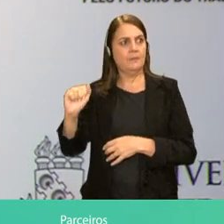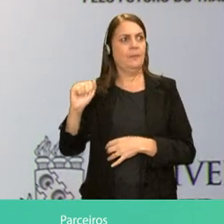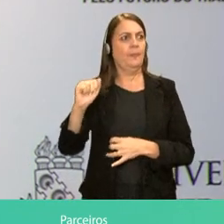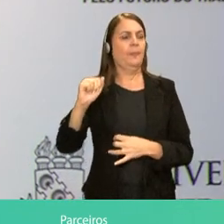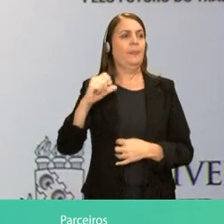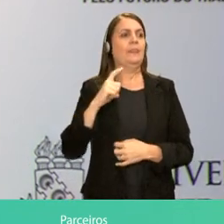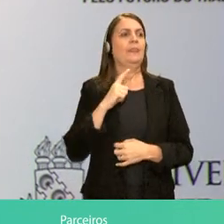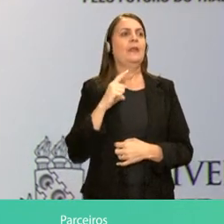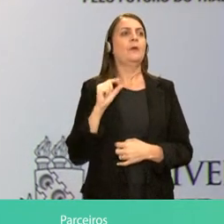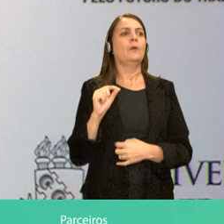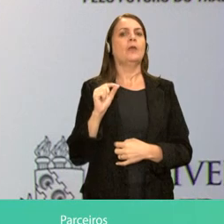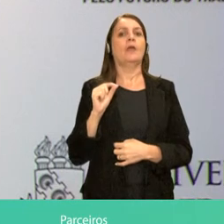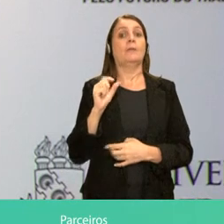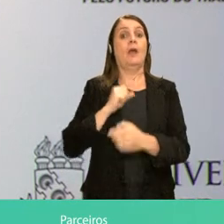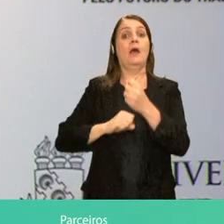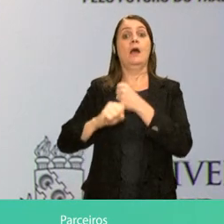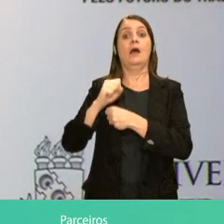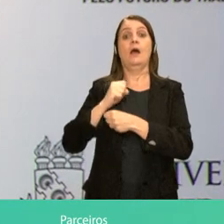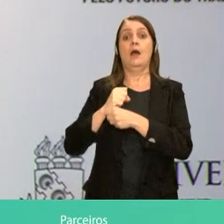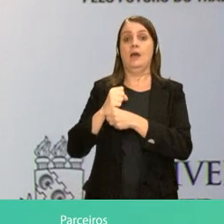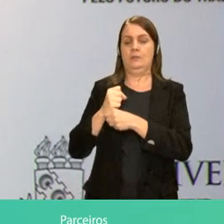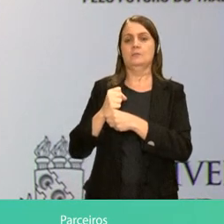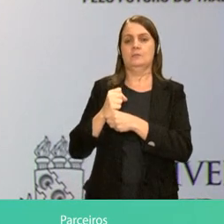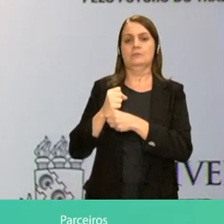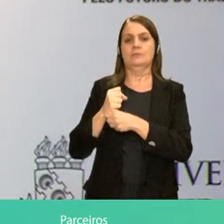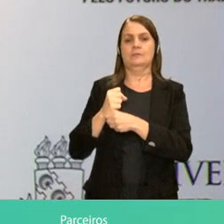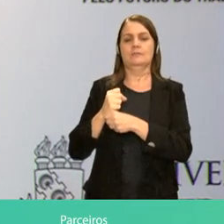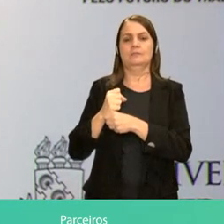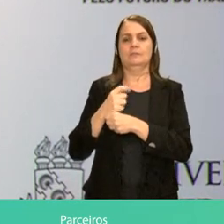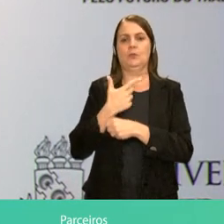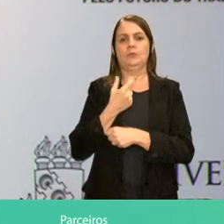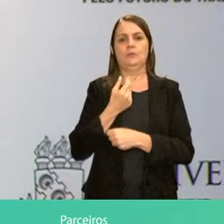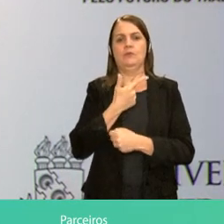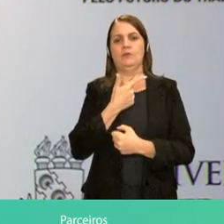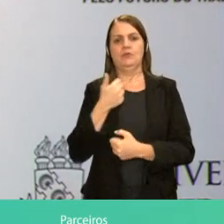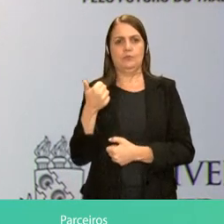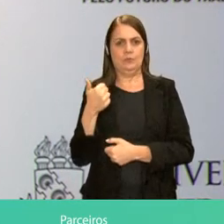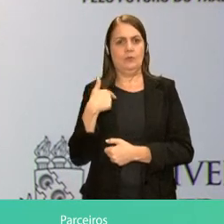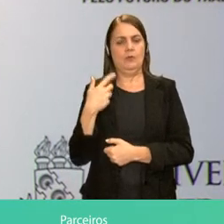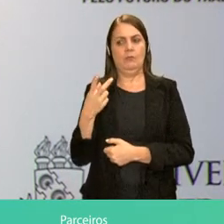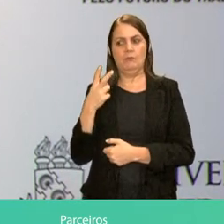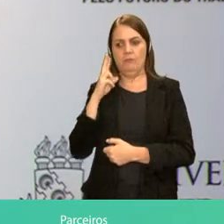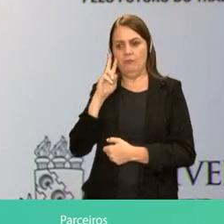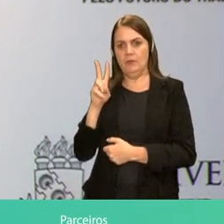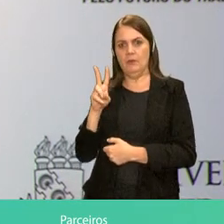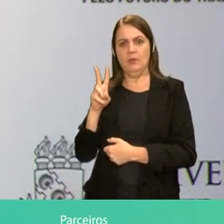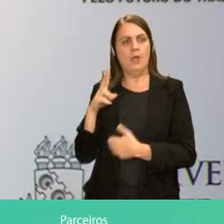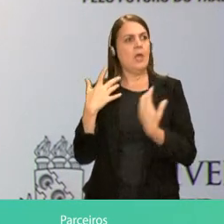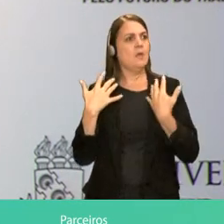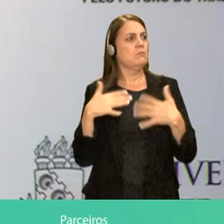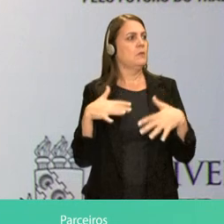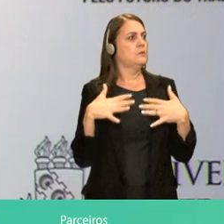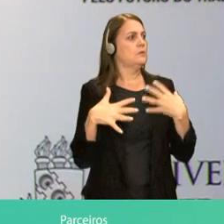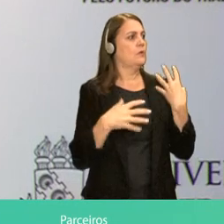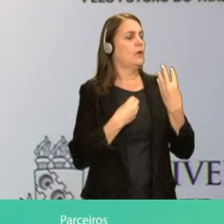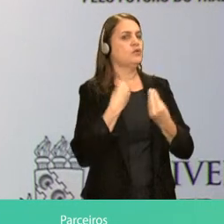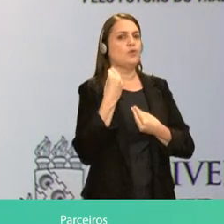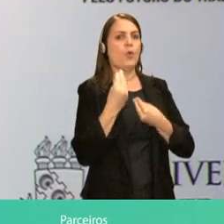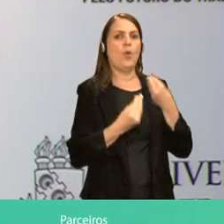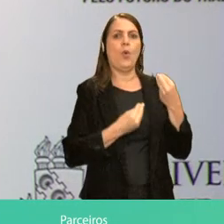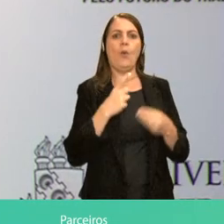branch of FIEC, an educational branch, and it's impressive to